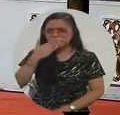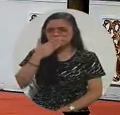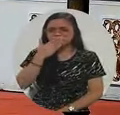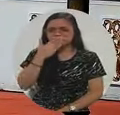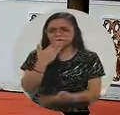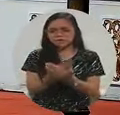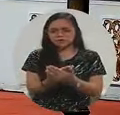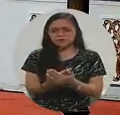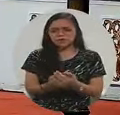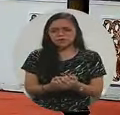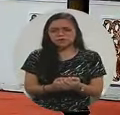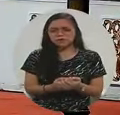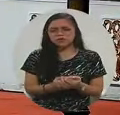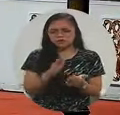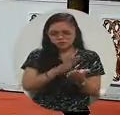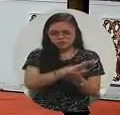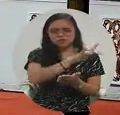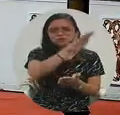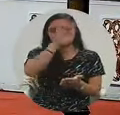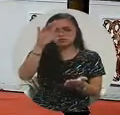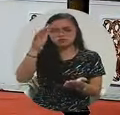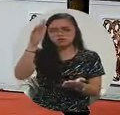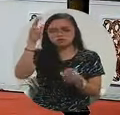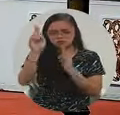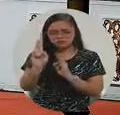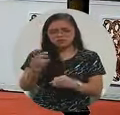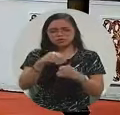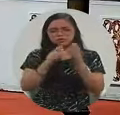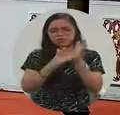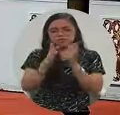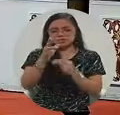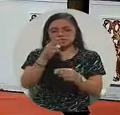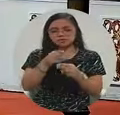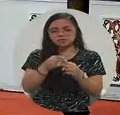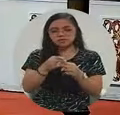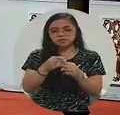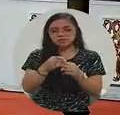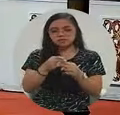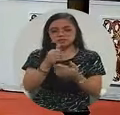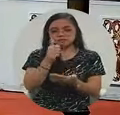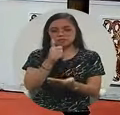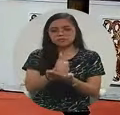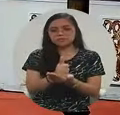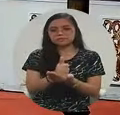in a great good banner, so that you will be glorified and be honored. In Jesus' name I pray,